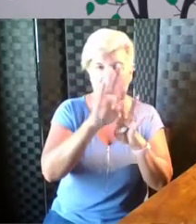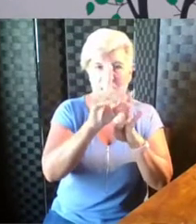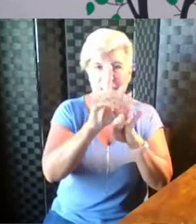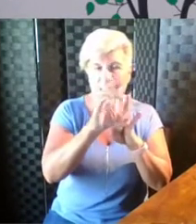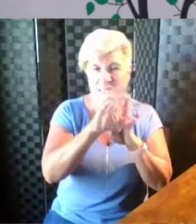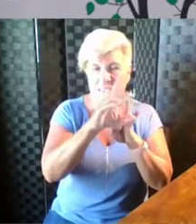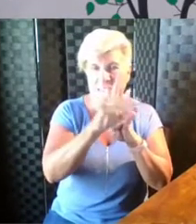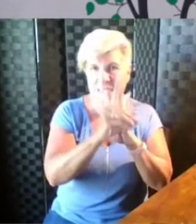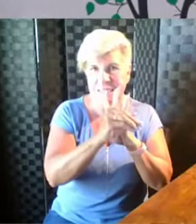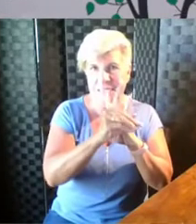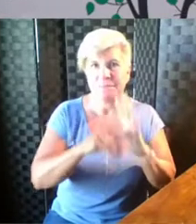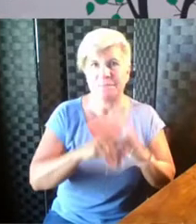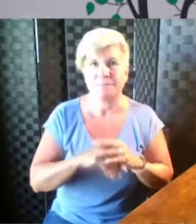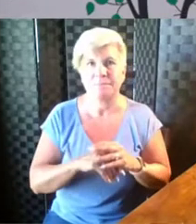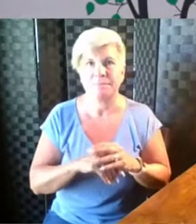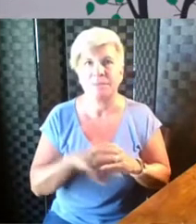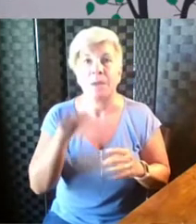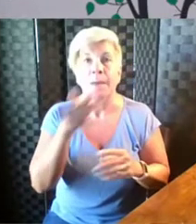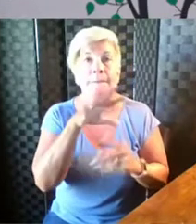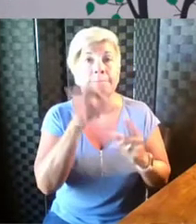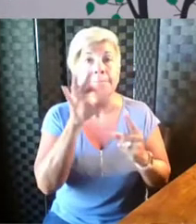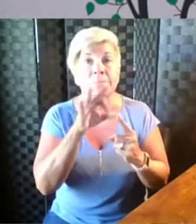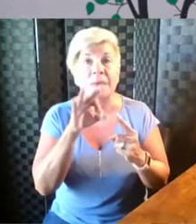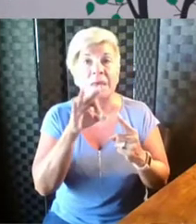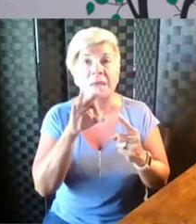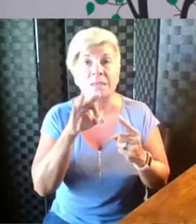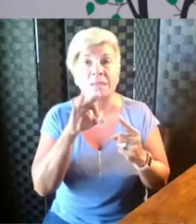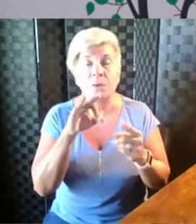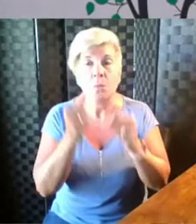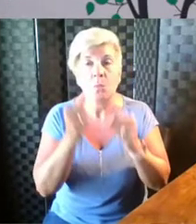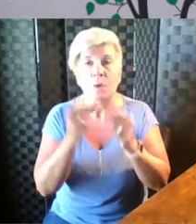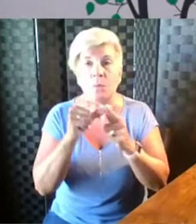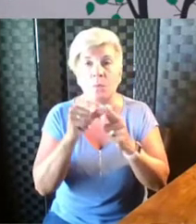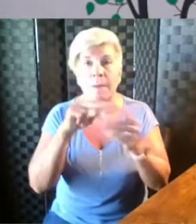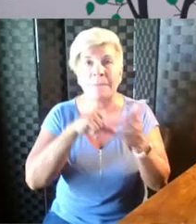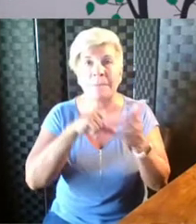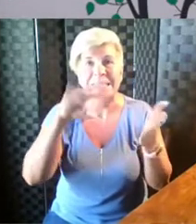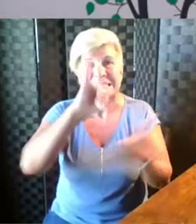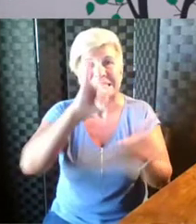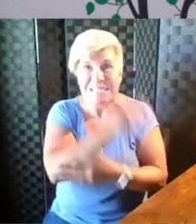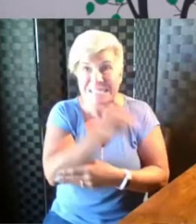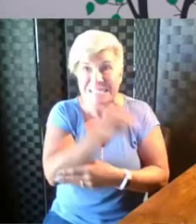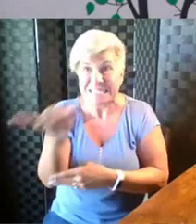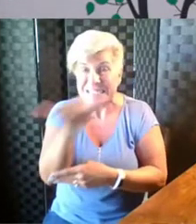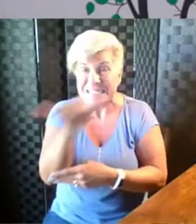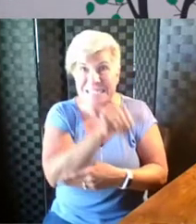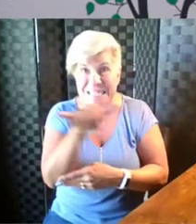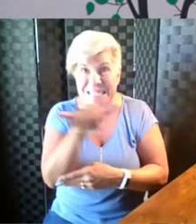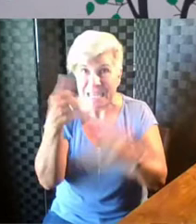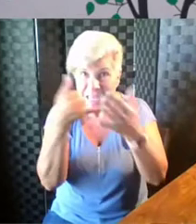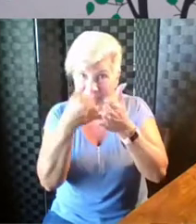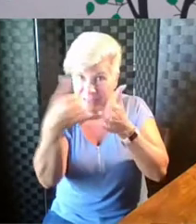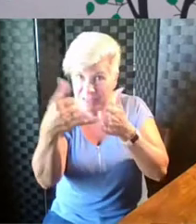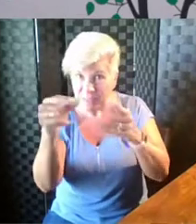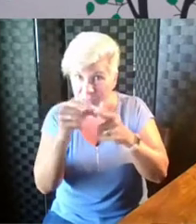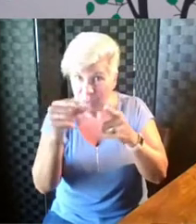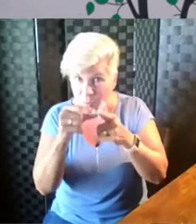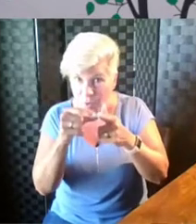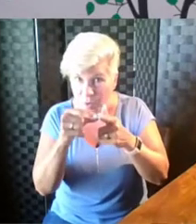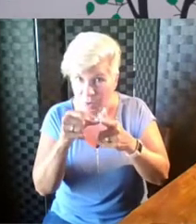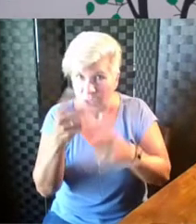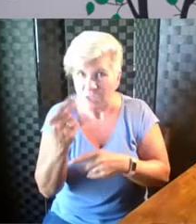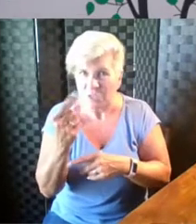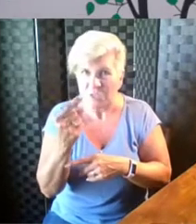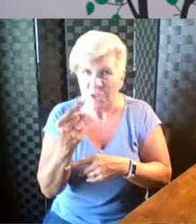them together. Choose the word that means the same or about the same as the underlined word.